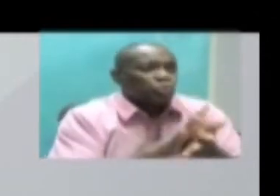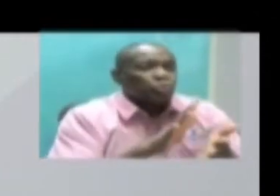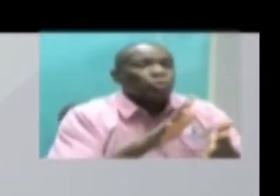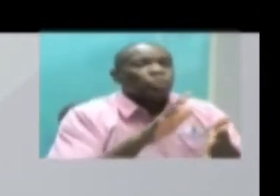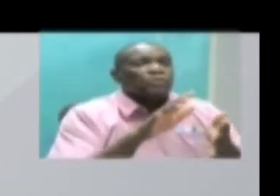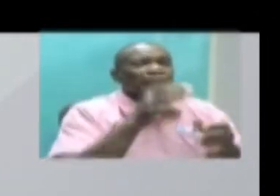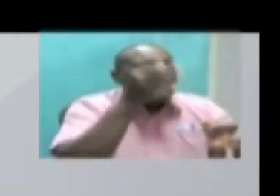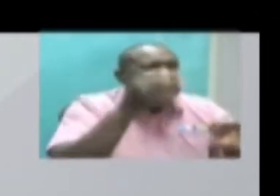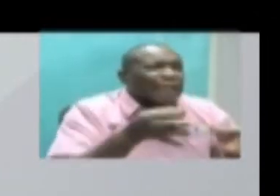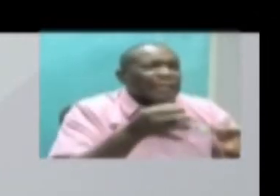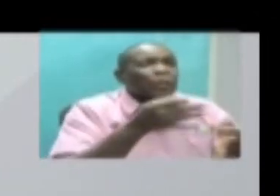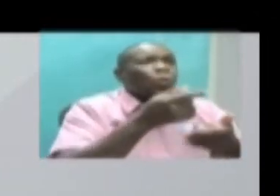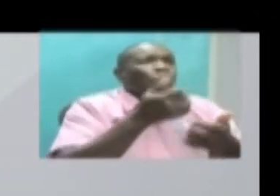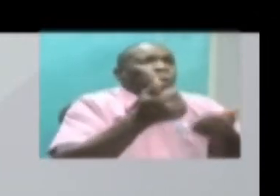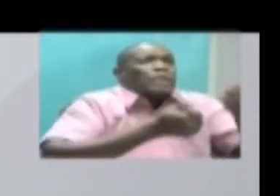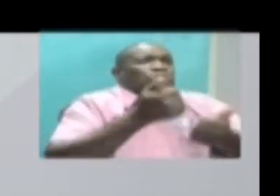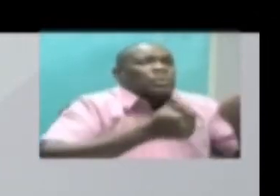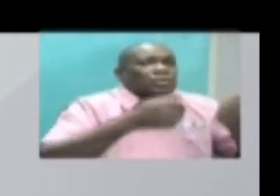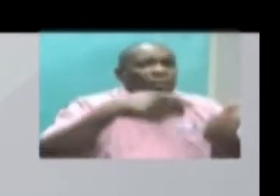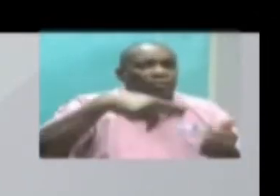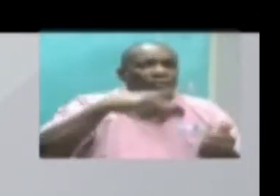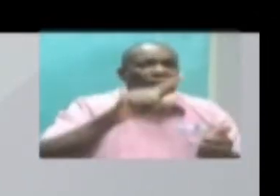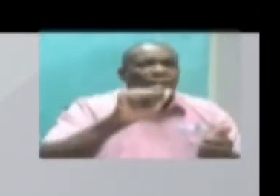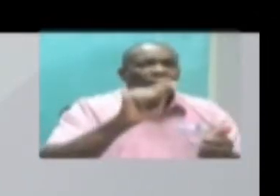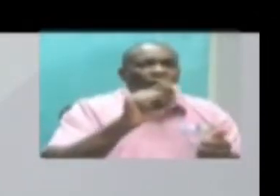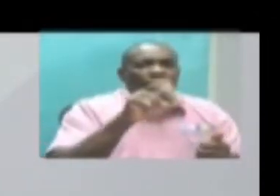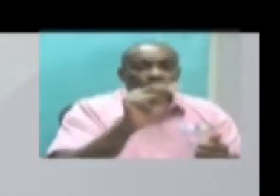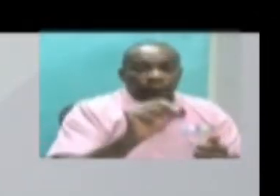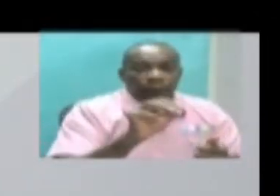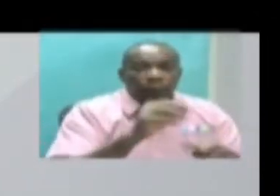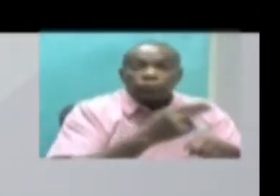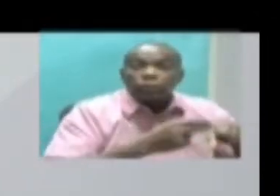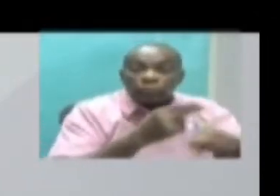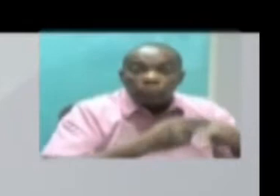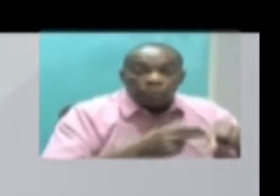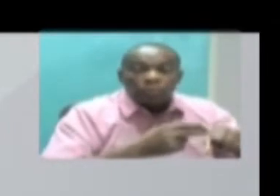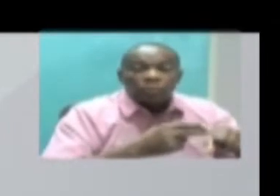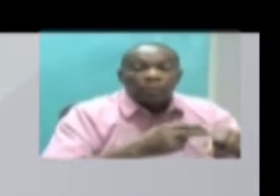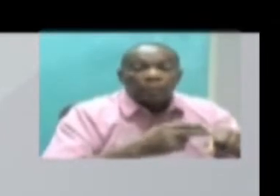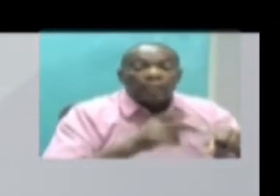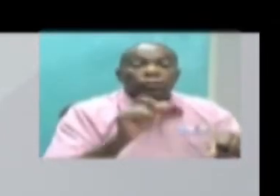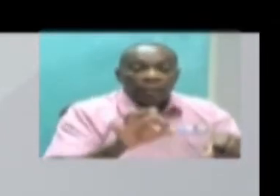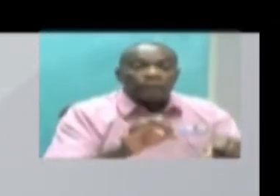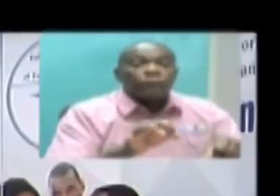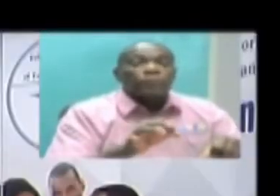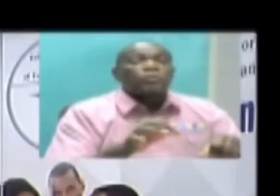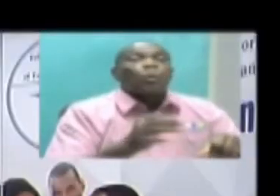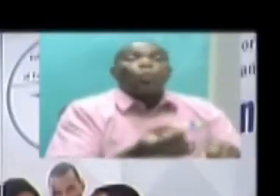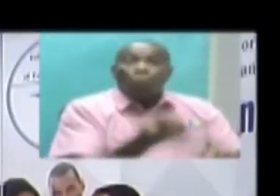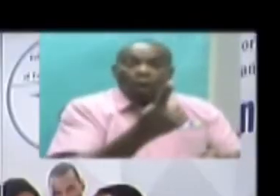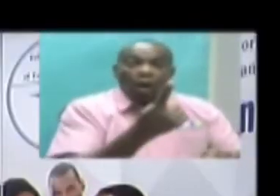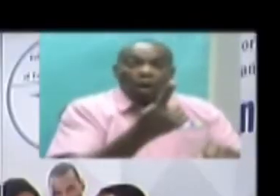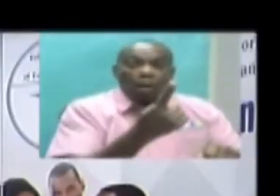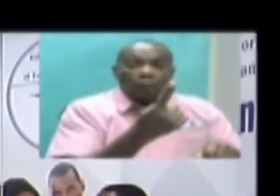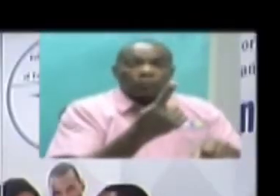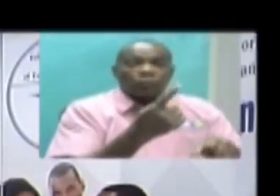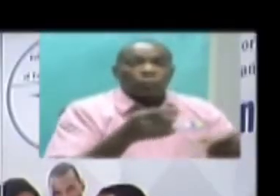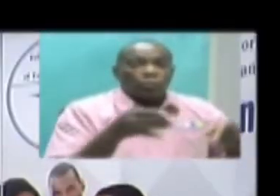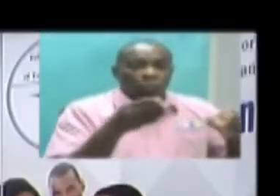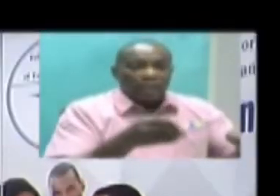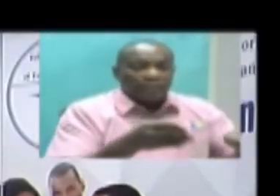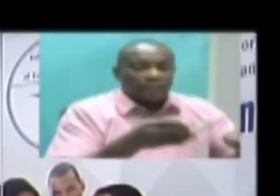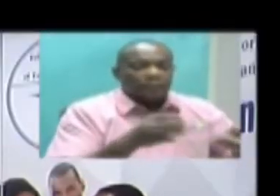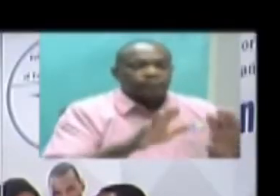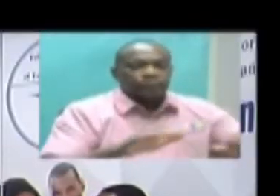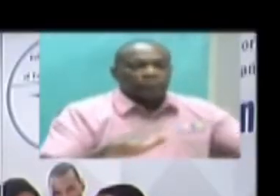door that persons who are vulnerable, they can become susceptible to these, I call them land